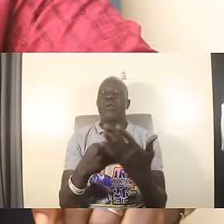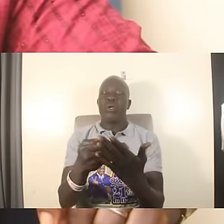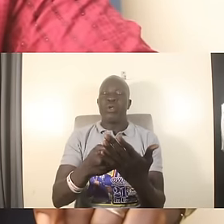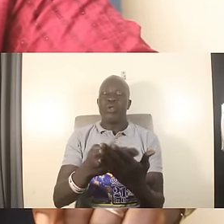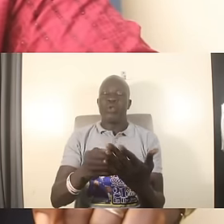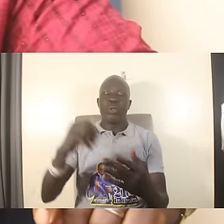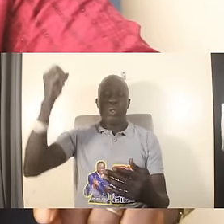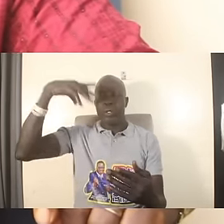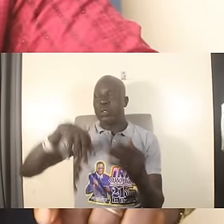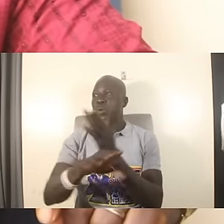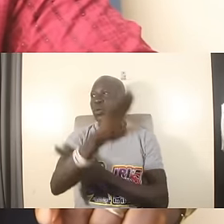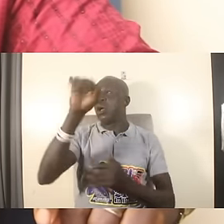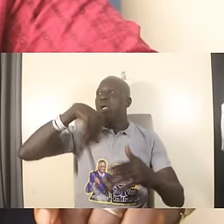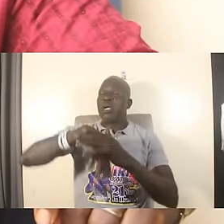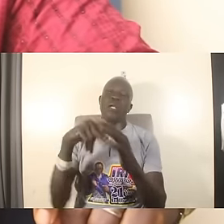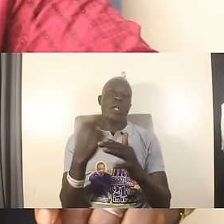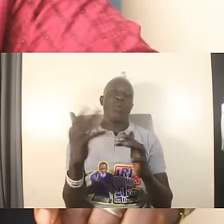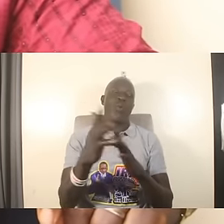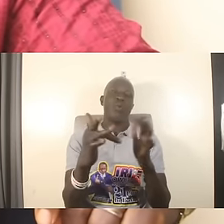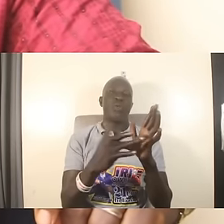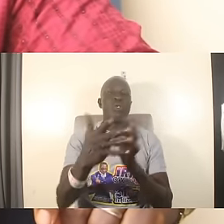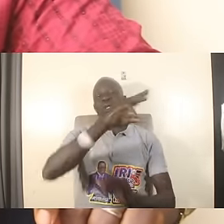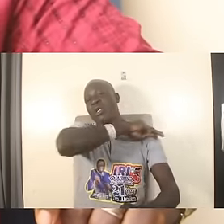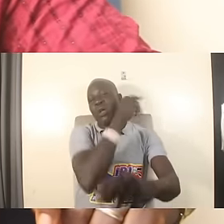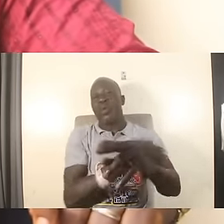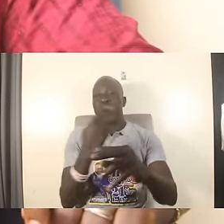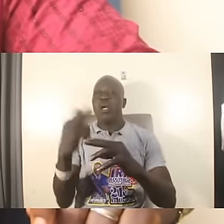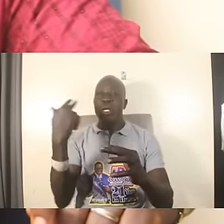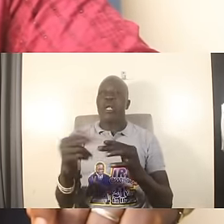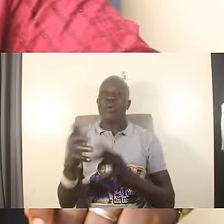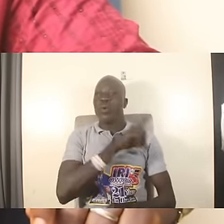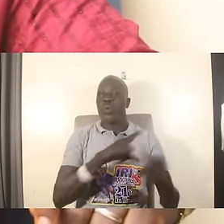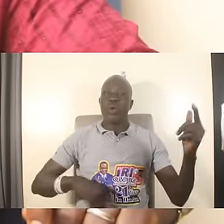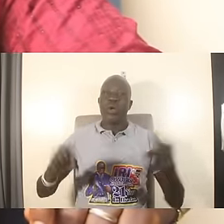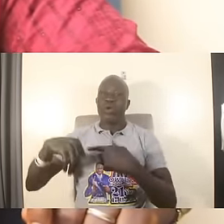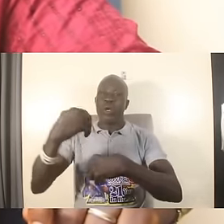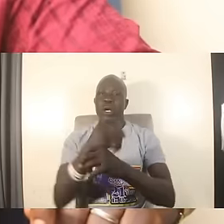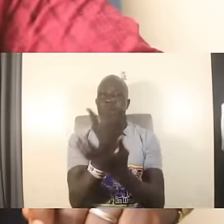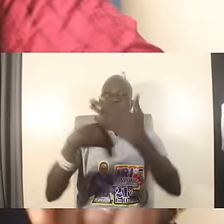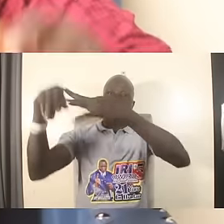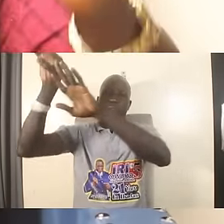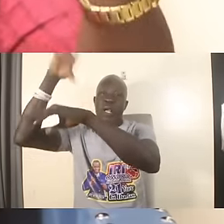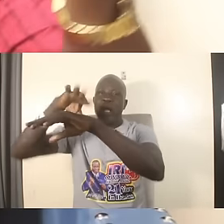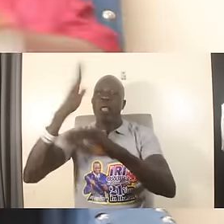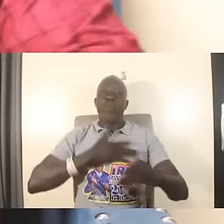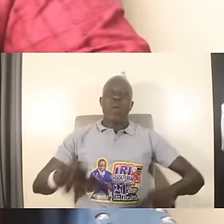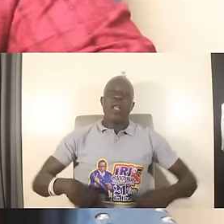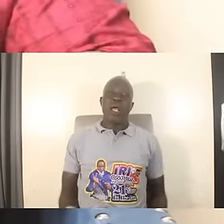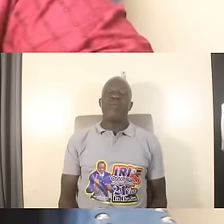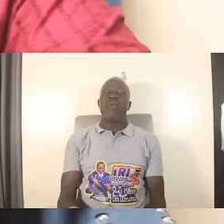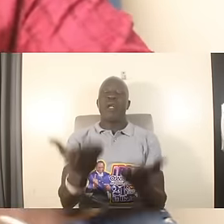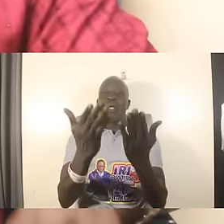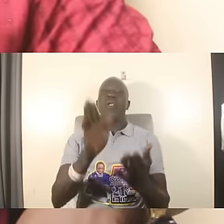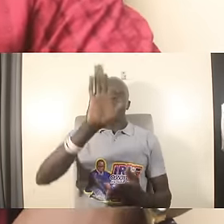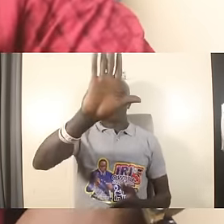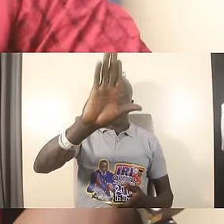o lagbara Olorun. By grace of God. Medu ne yaka, medu mataliha. Loruko Oluwa. In the name of God. Aye re ma didi,